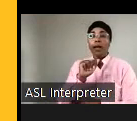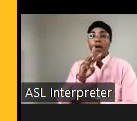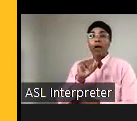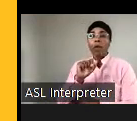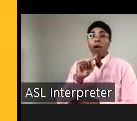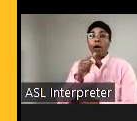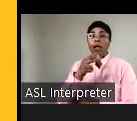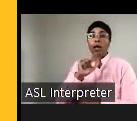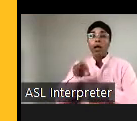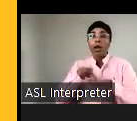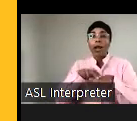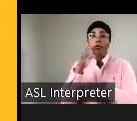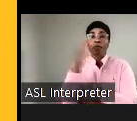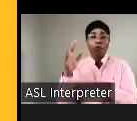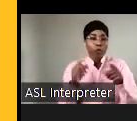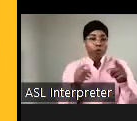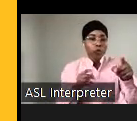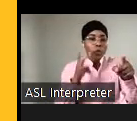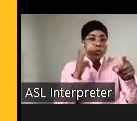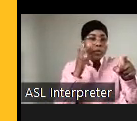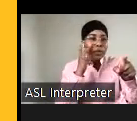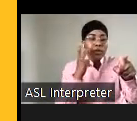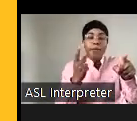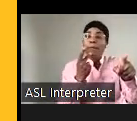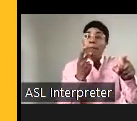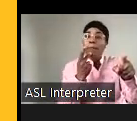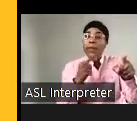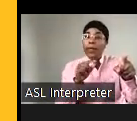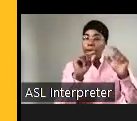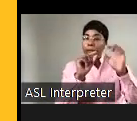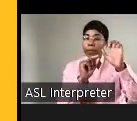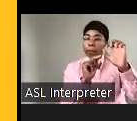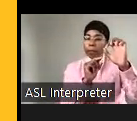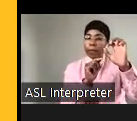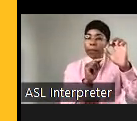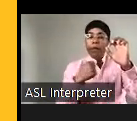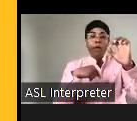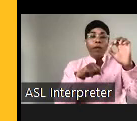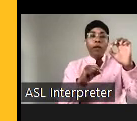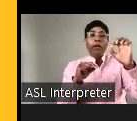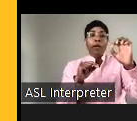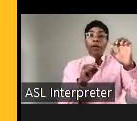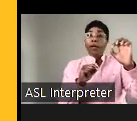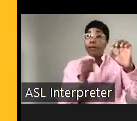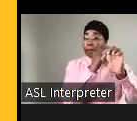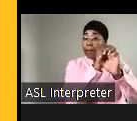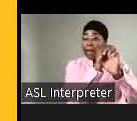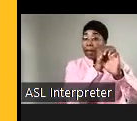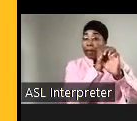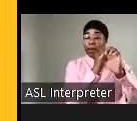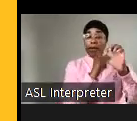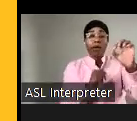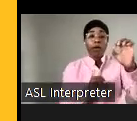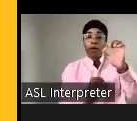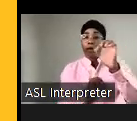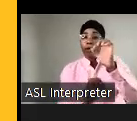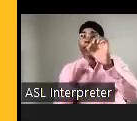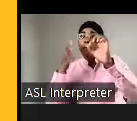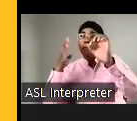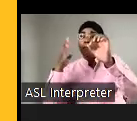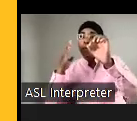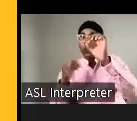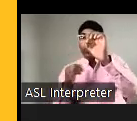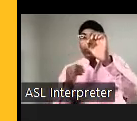pink points are GPS points from a snowshoe hare. The blue points are trap points. These were all part of a spatial